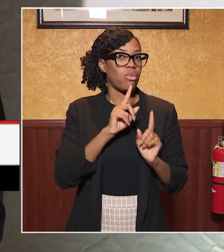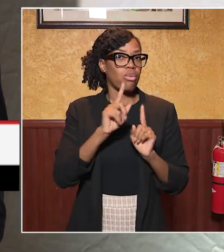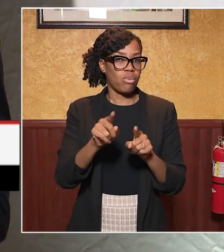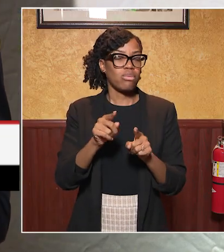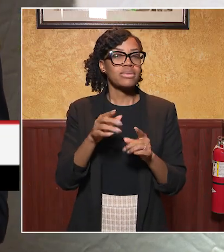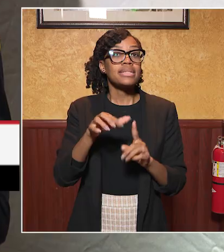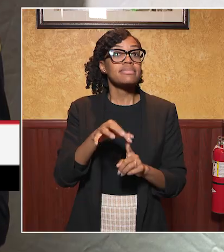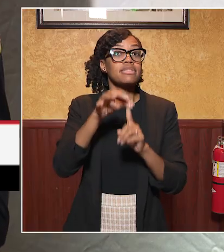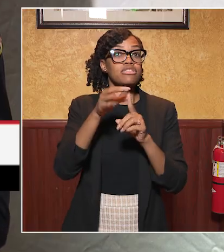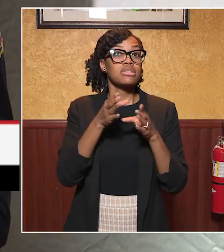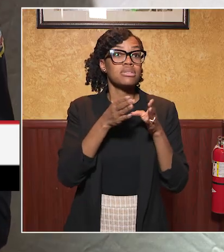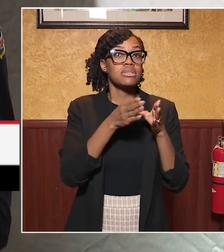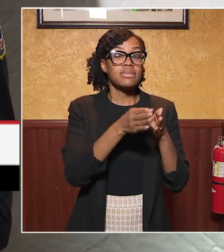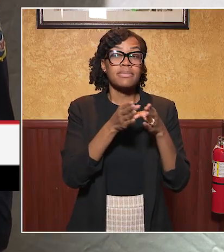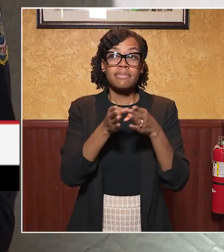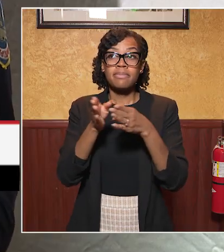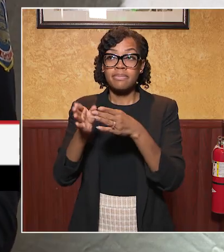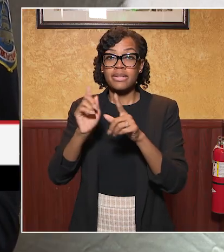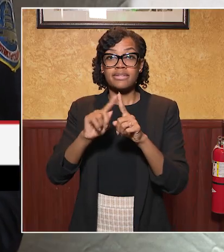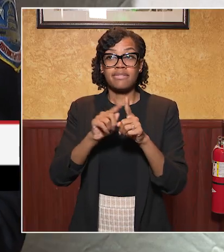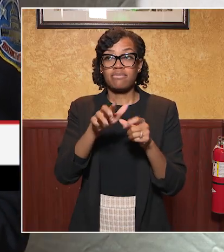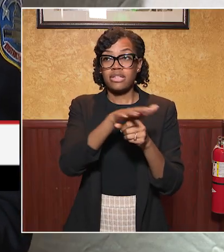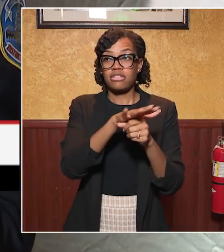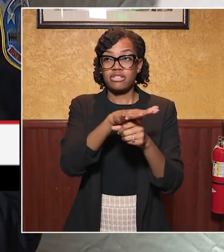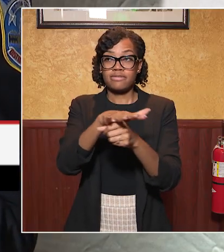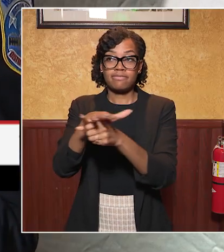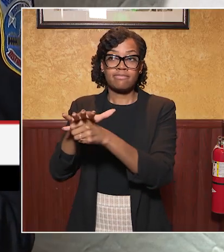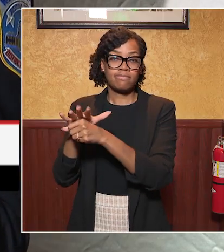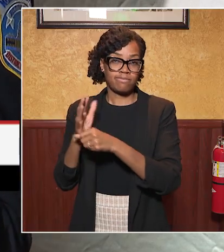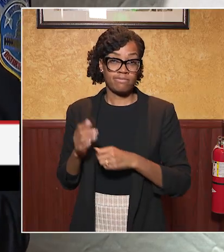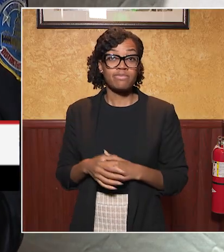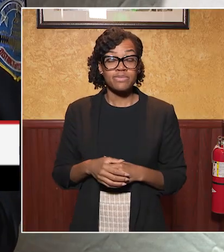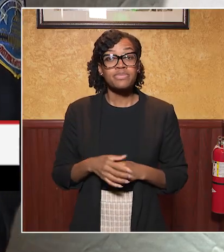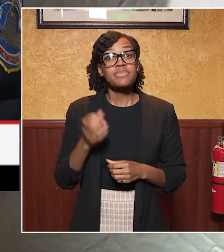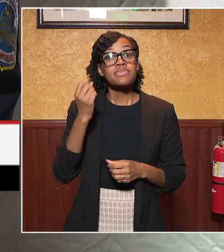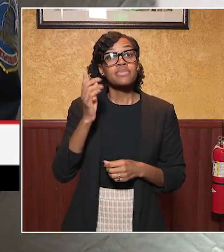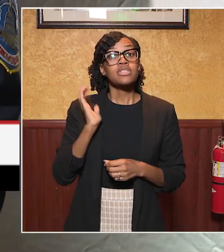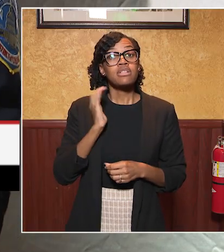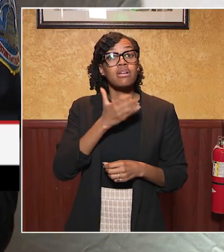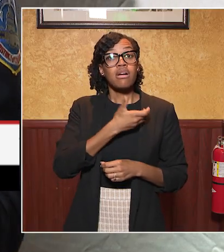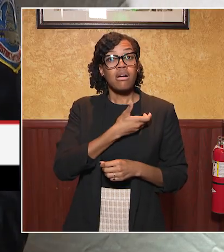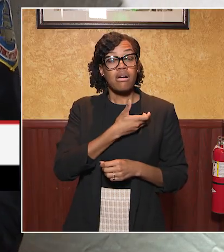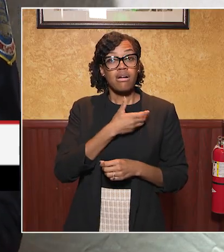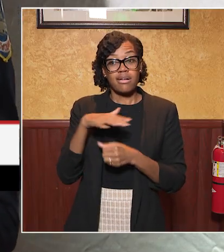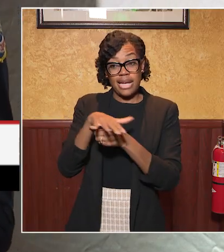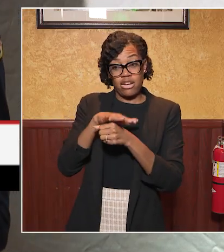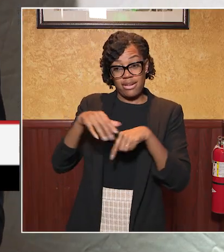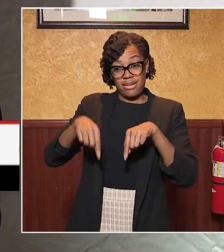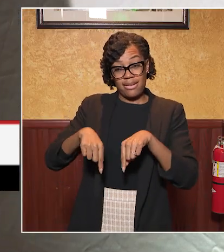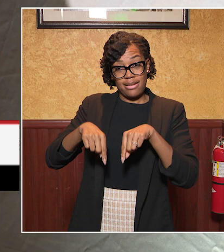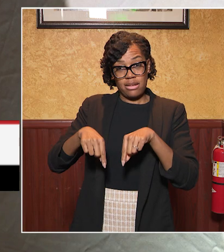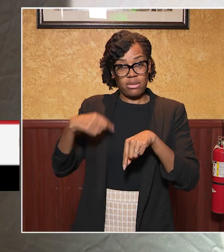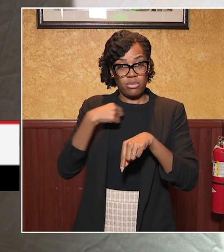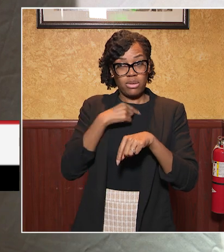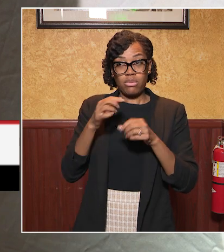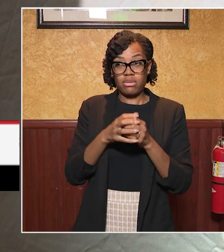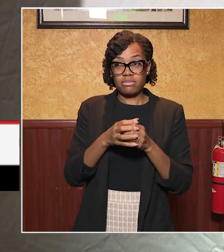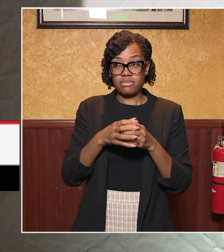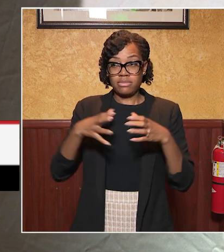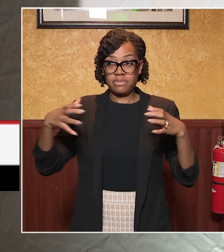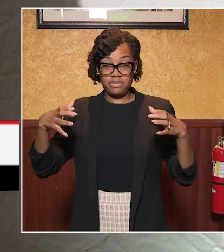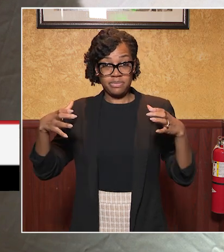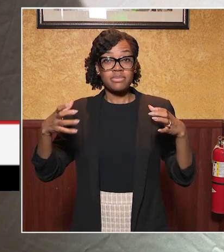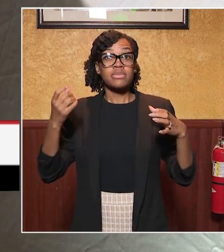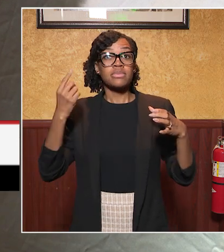areas. Our first district team, which is where our holiday market will be enhanced, will work closely with the